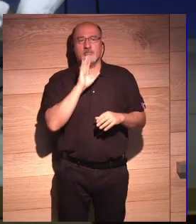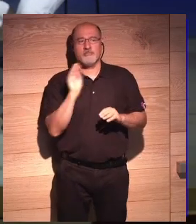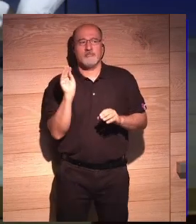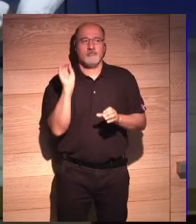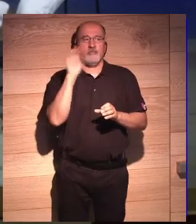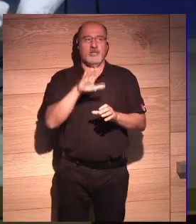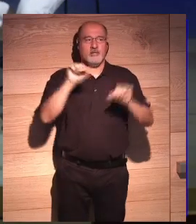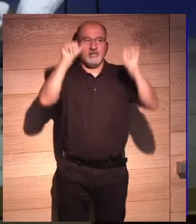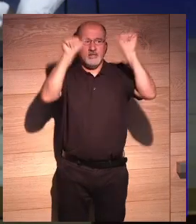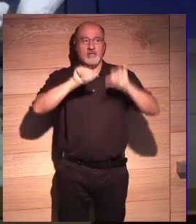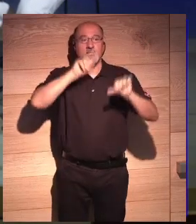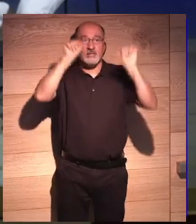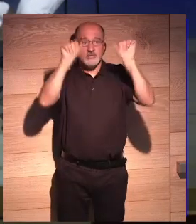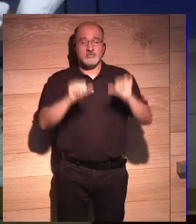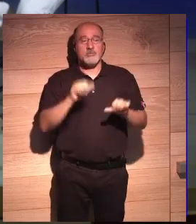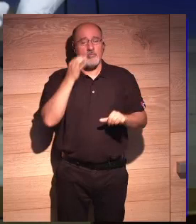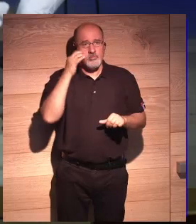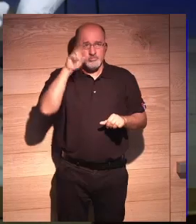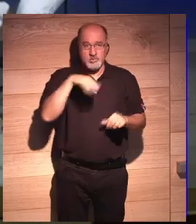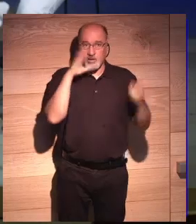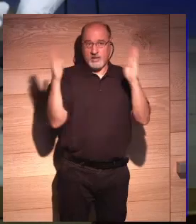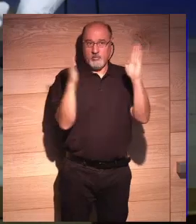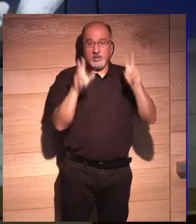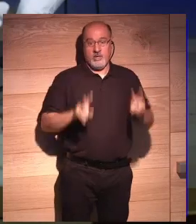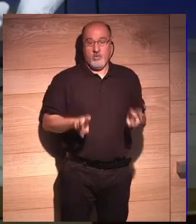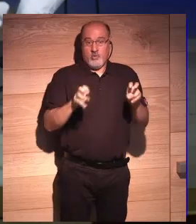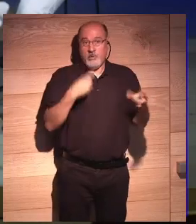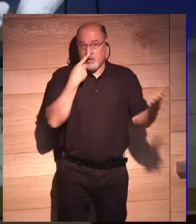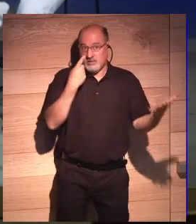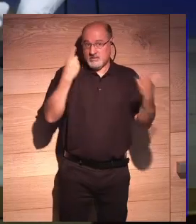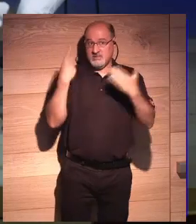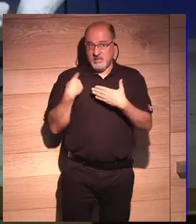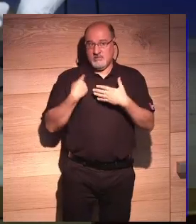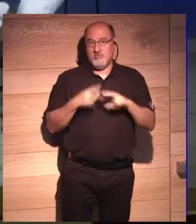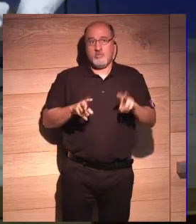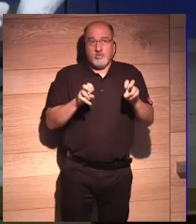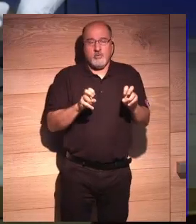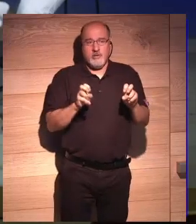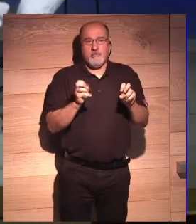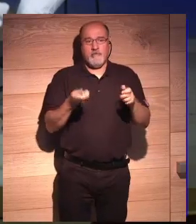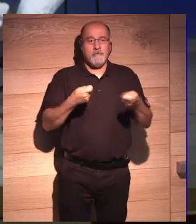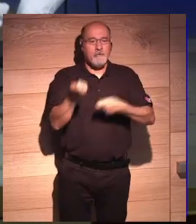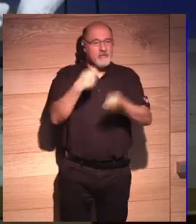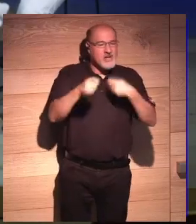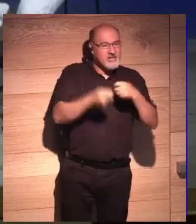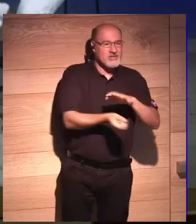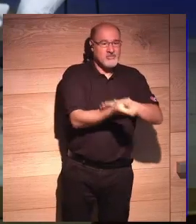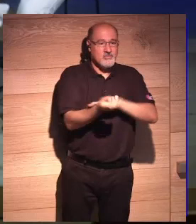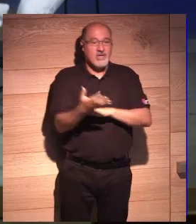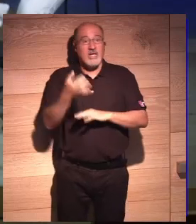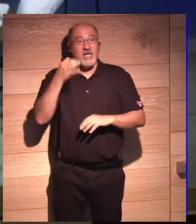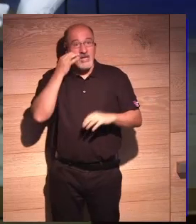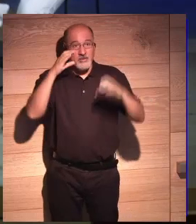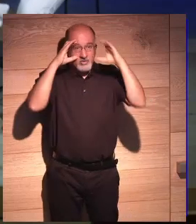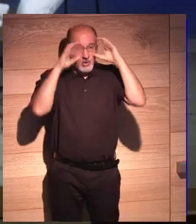I'm going to change my discourse. It is true that we are in new times. We have new devices coming